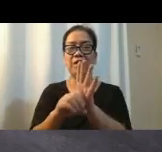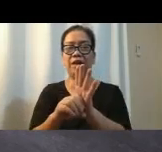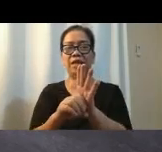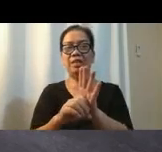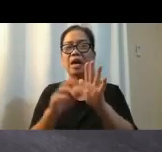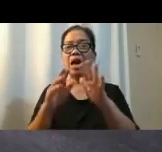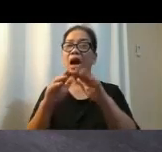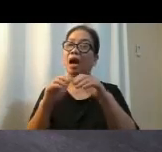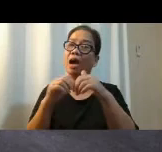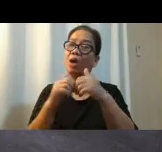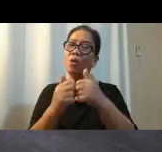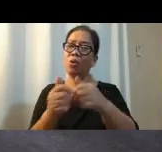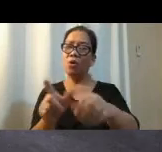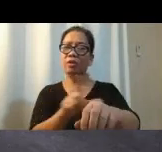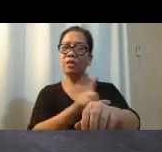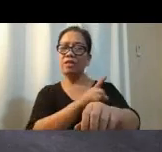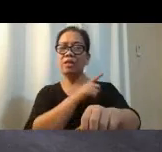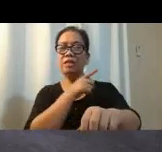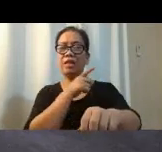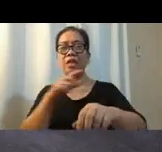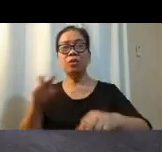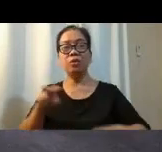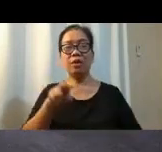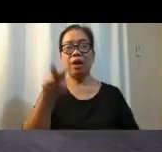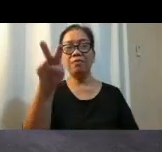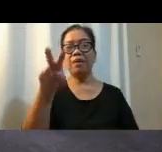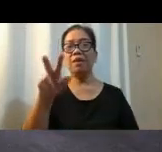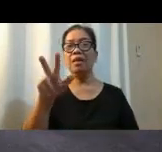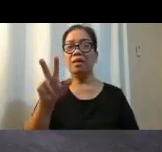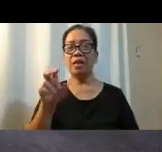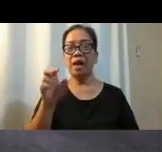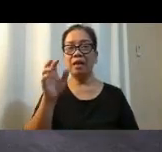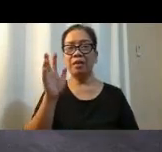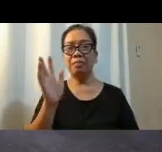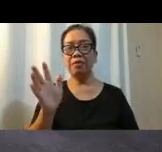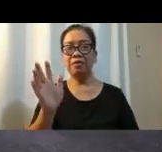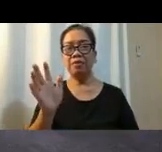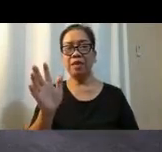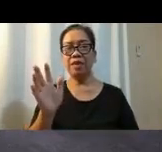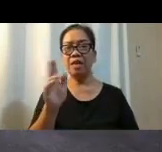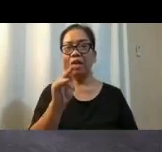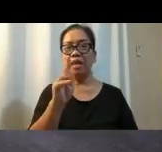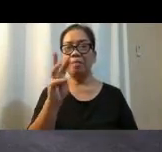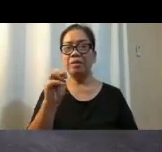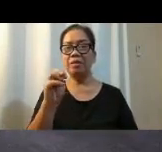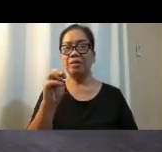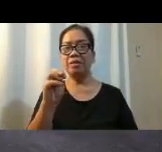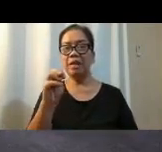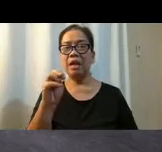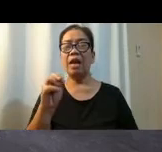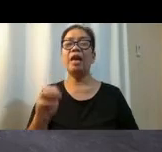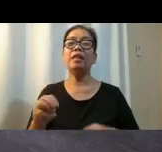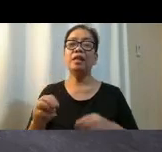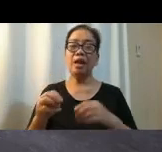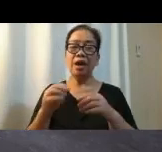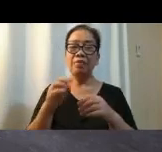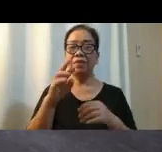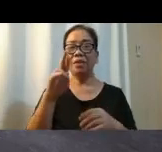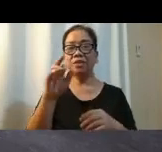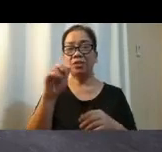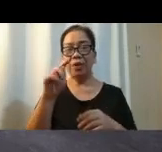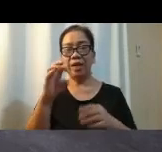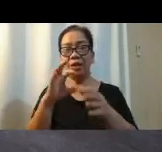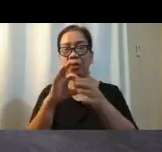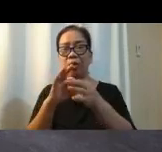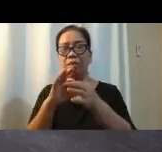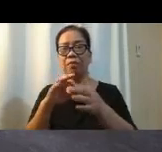Example here is, how long does it take to travel 350 kilometers at an